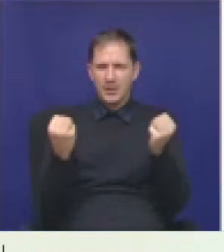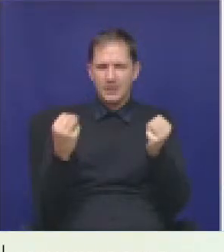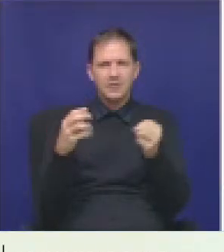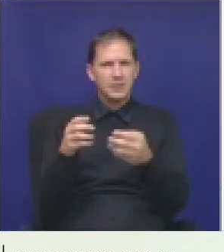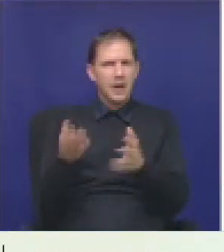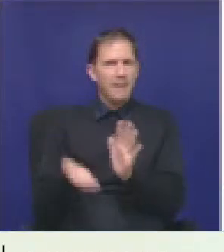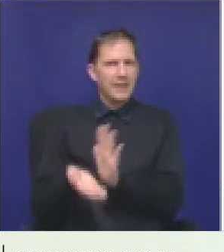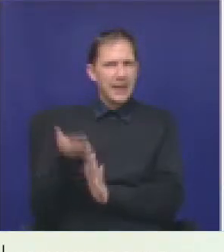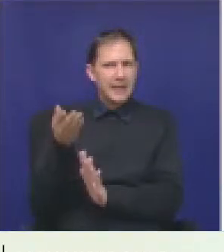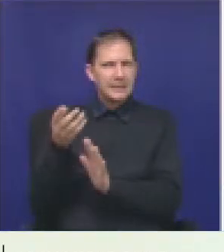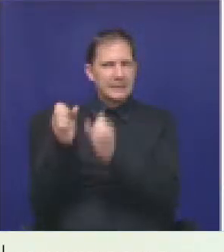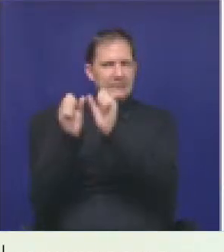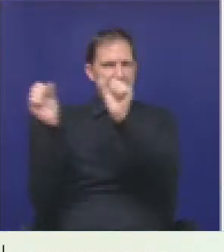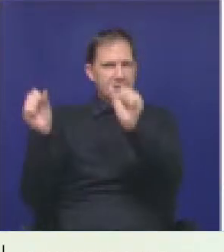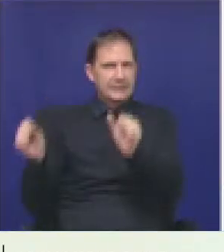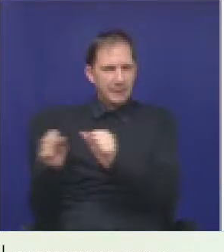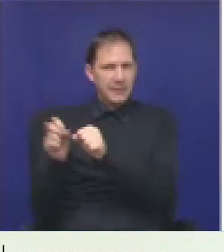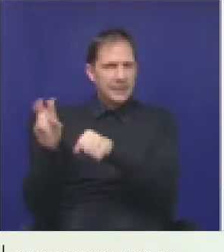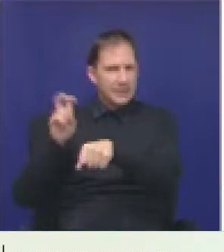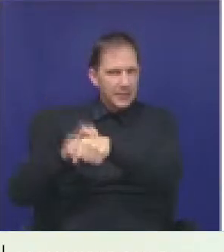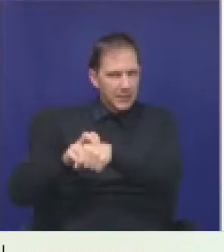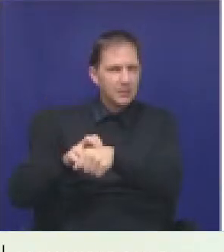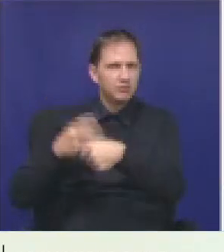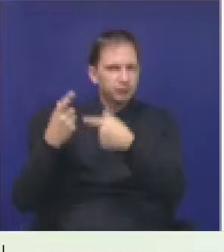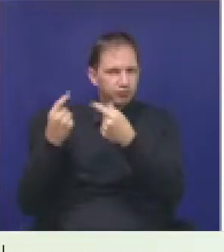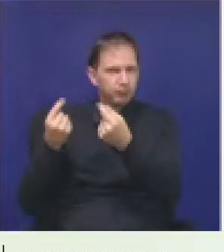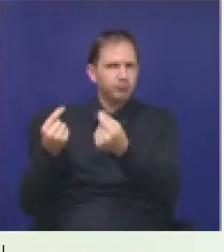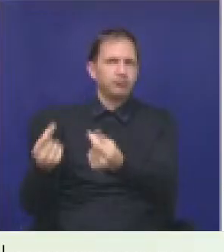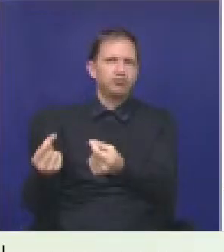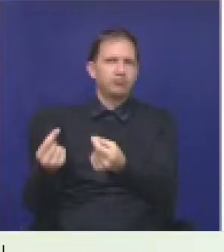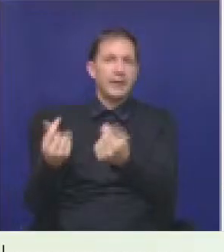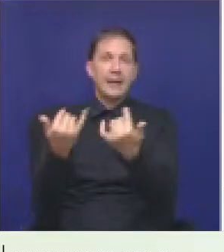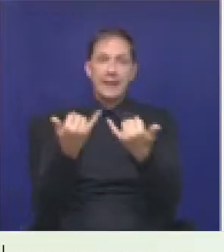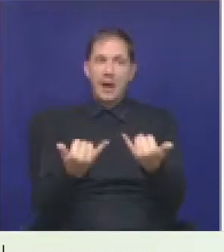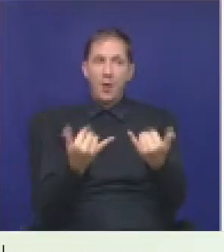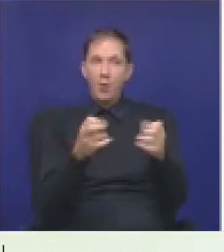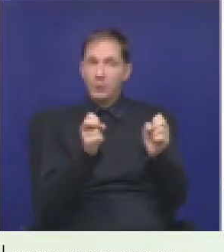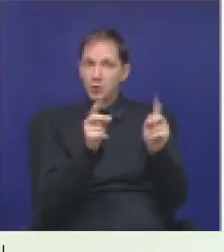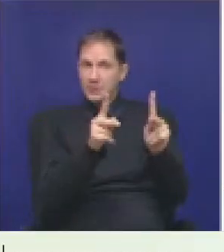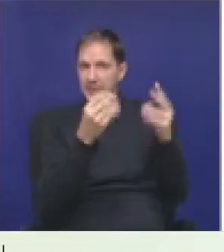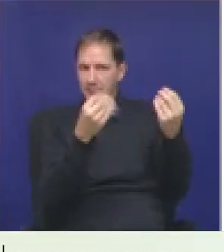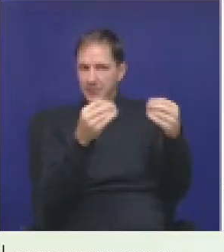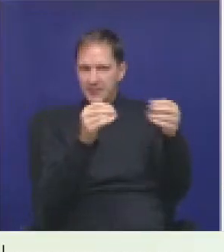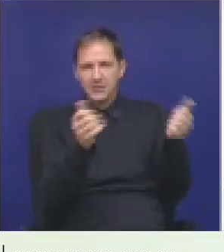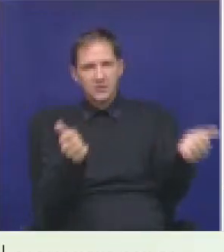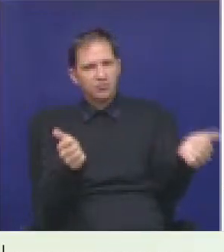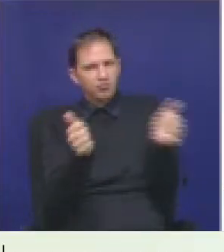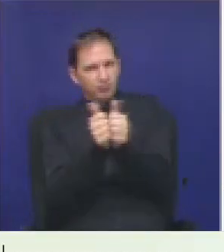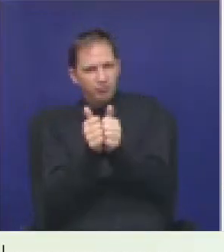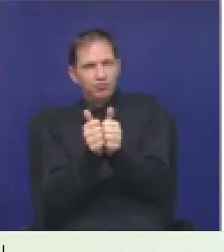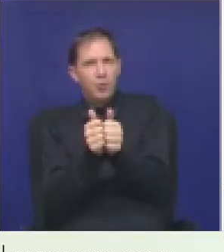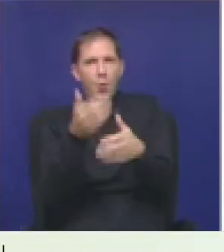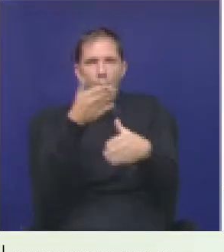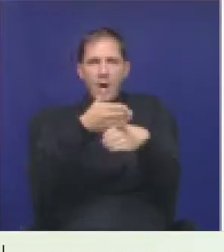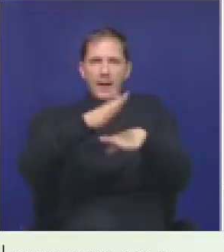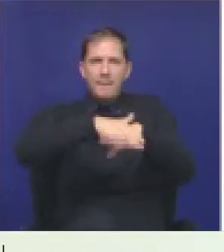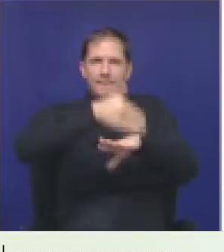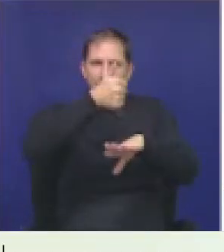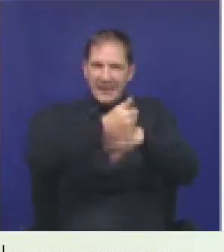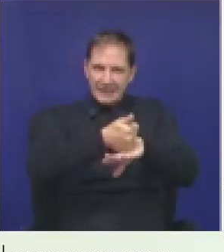operations. As part of this initiative, business will now have the opportunity to participate in web-based data capturing.